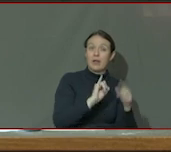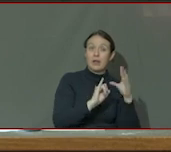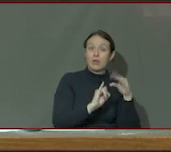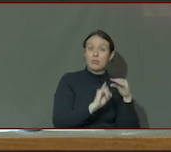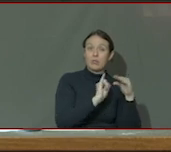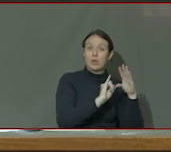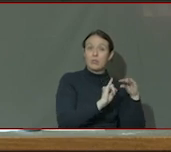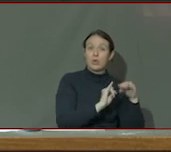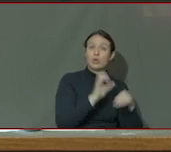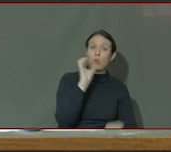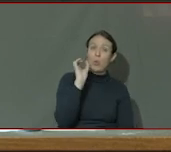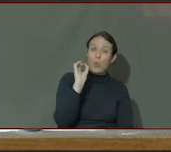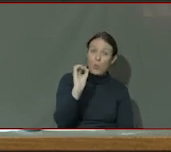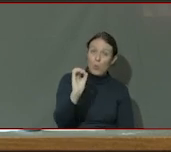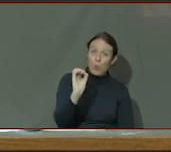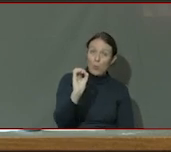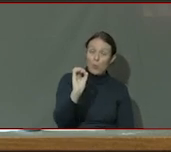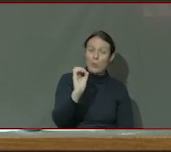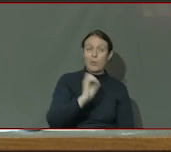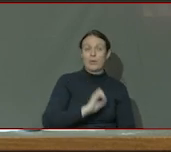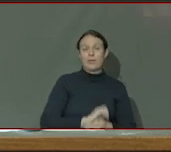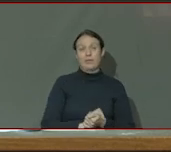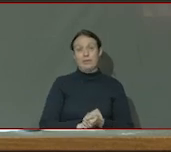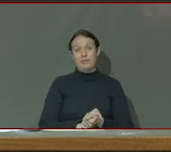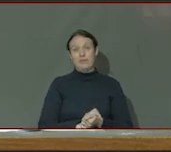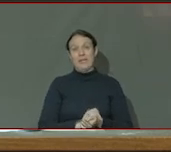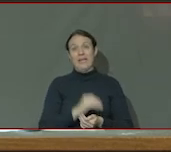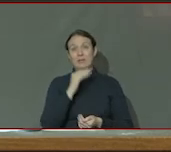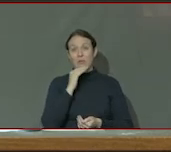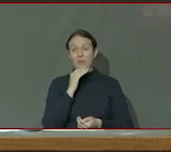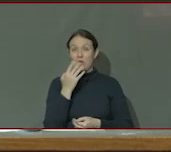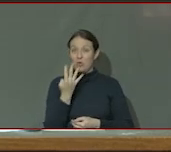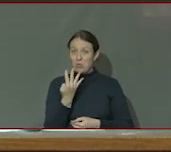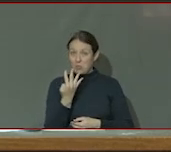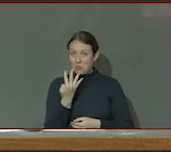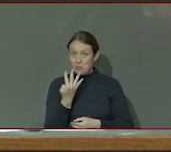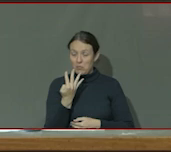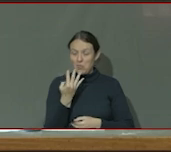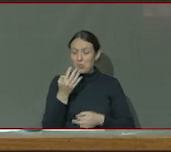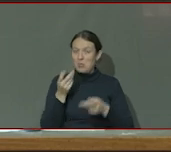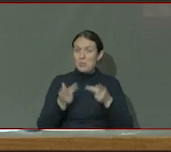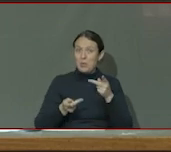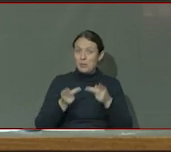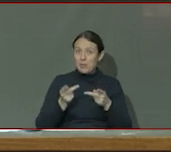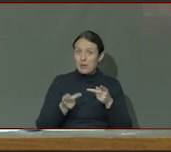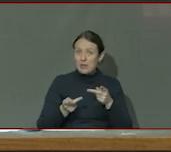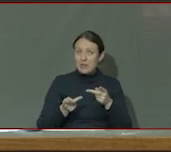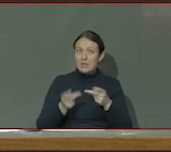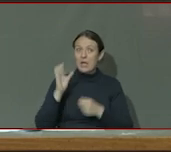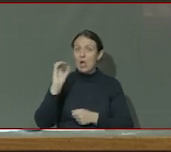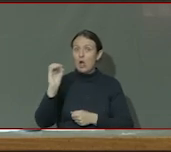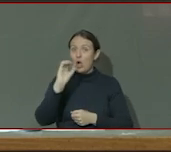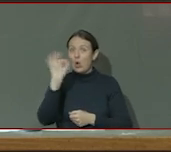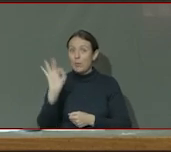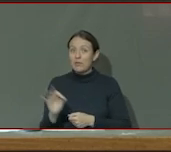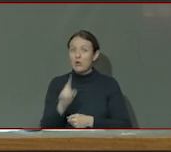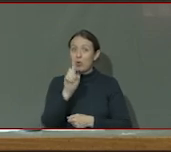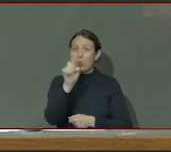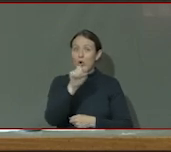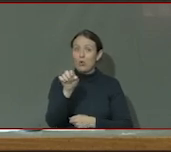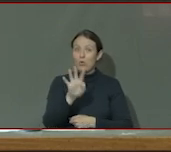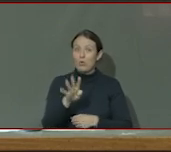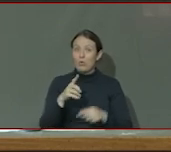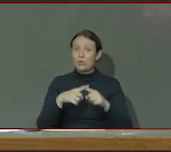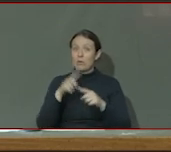what? This one is O. So out of 4, how many are O? It's 1 out of 4